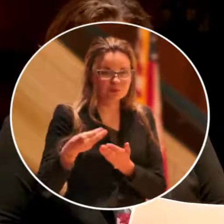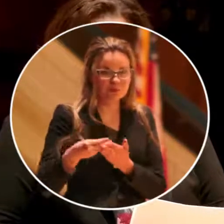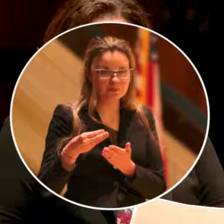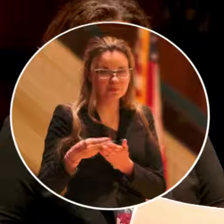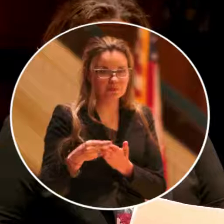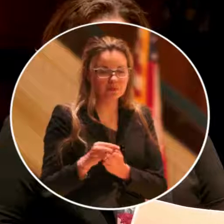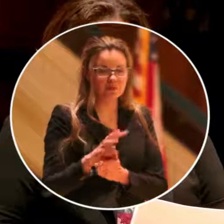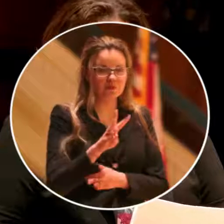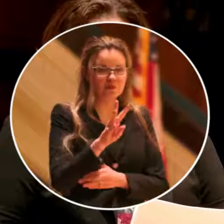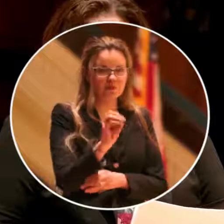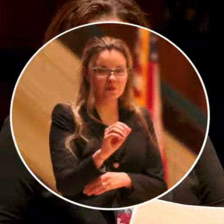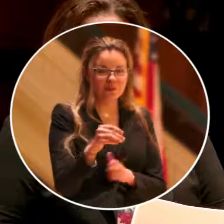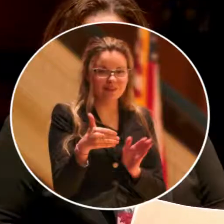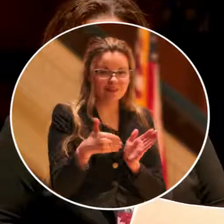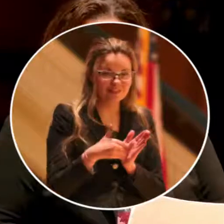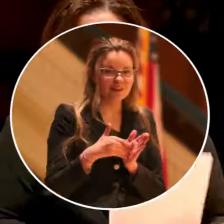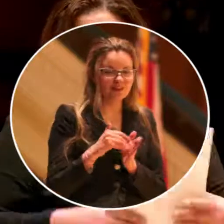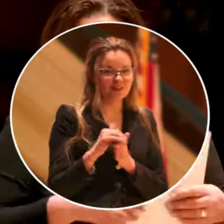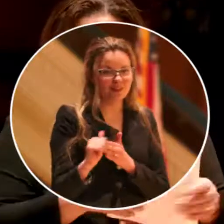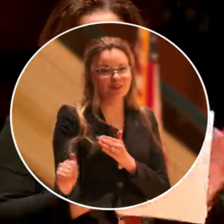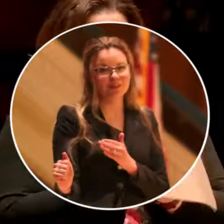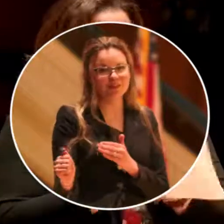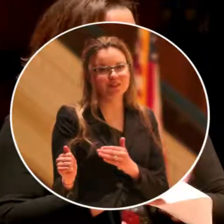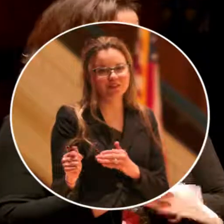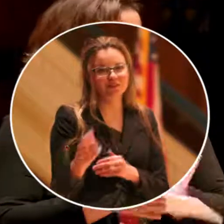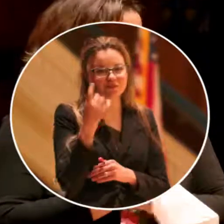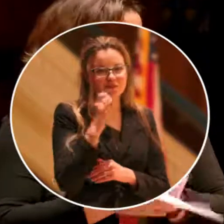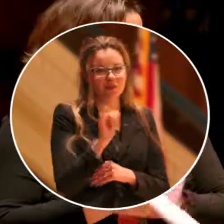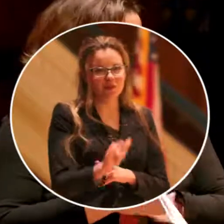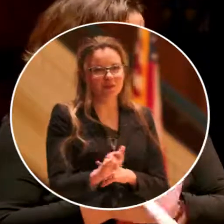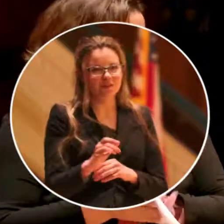for the SPCC.